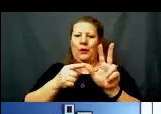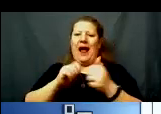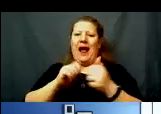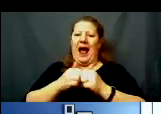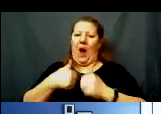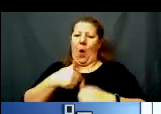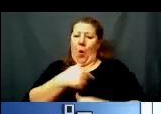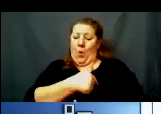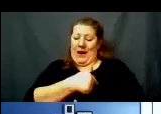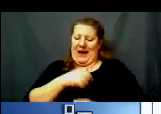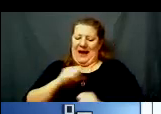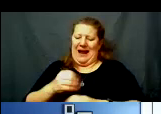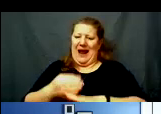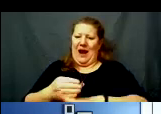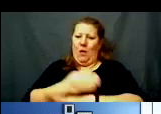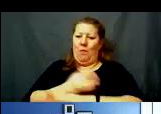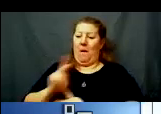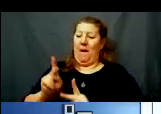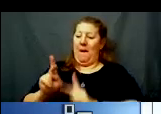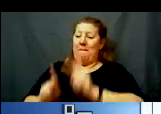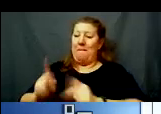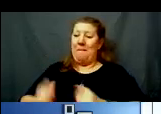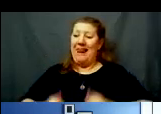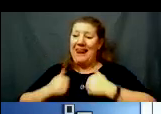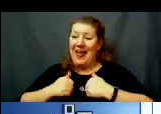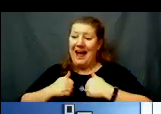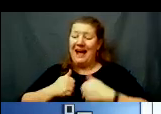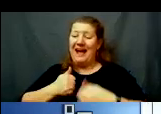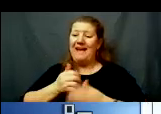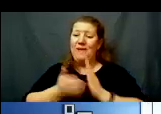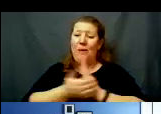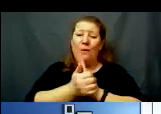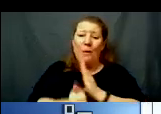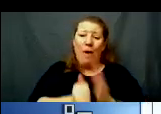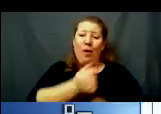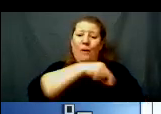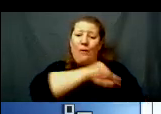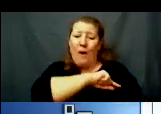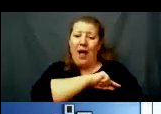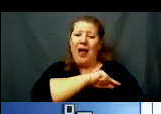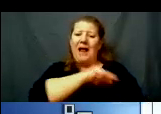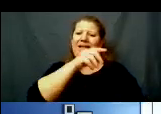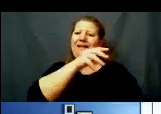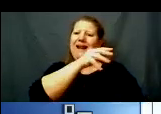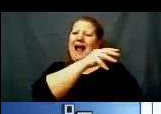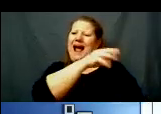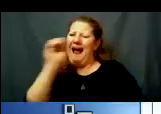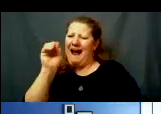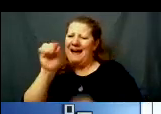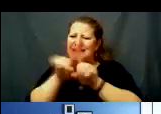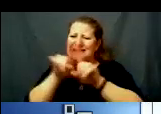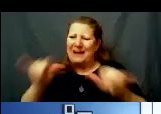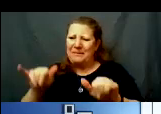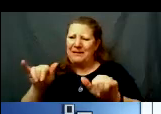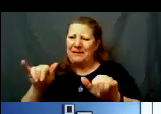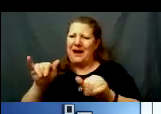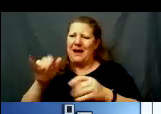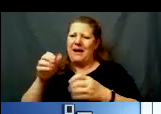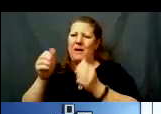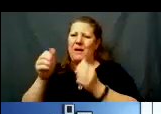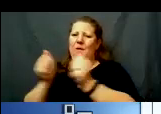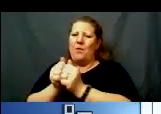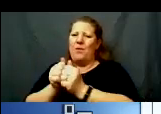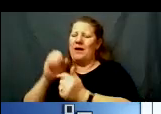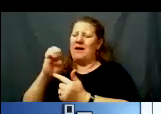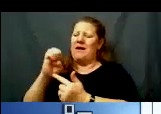we improve people's quality of life, people's well-being, and promote ecological sustainability?